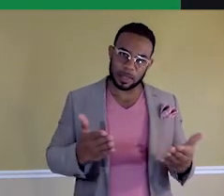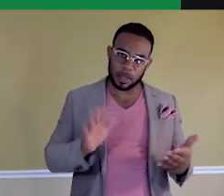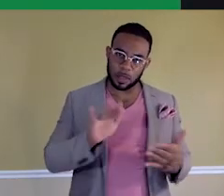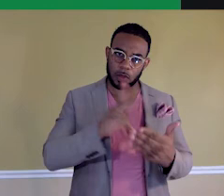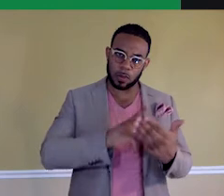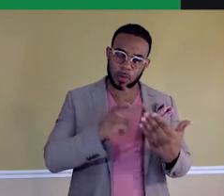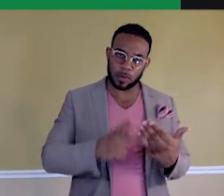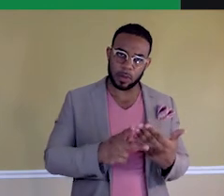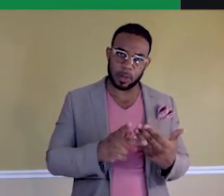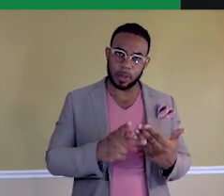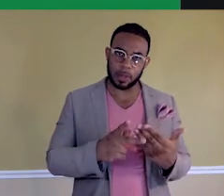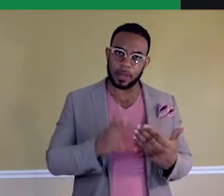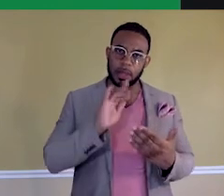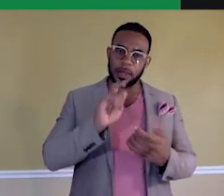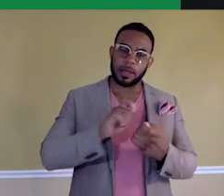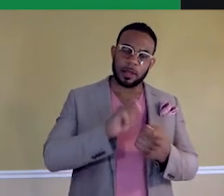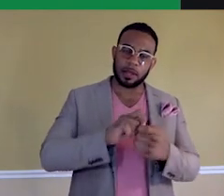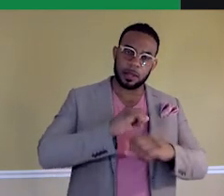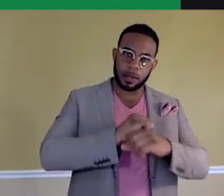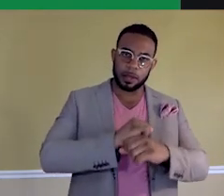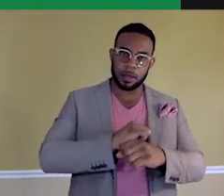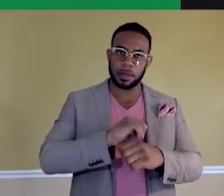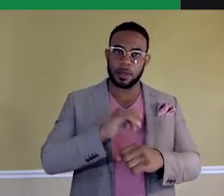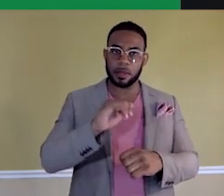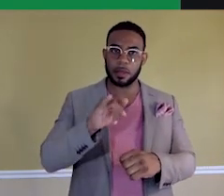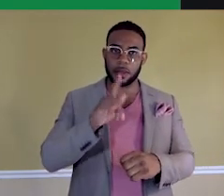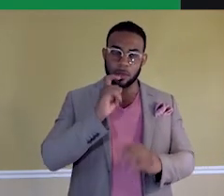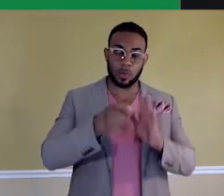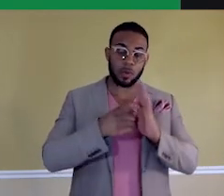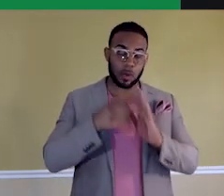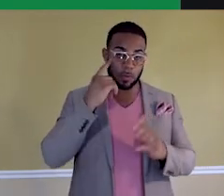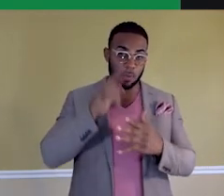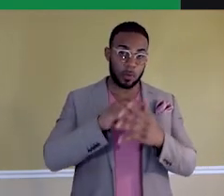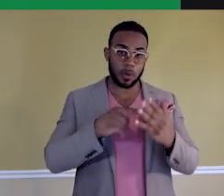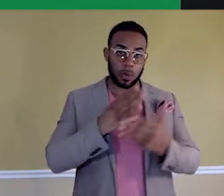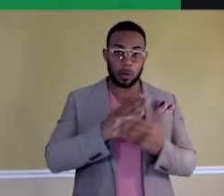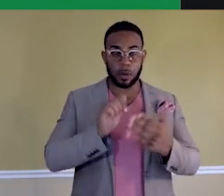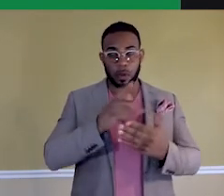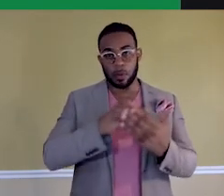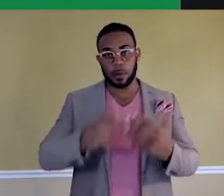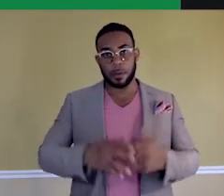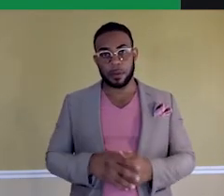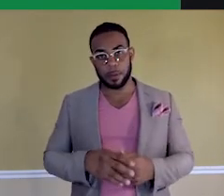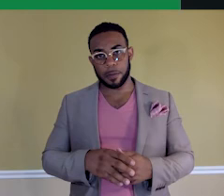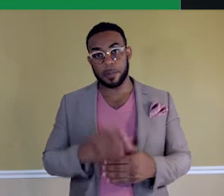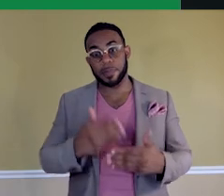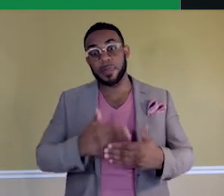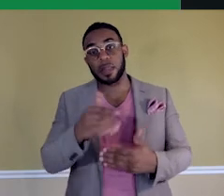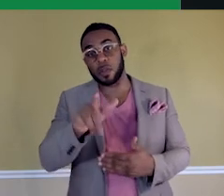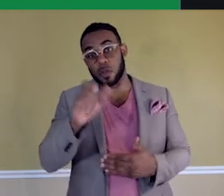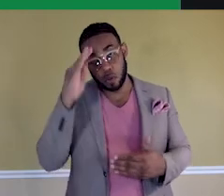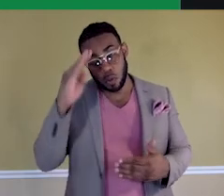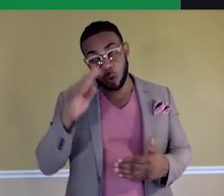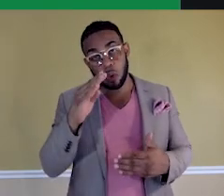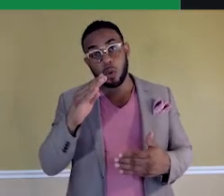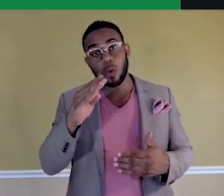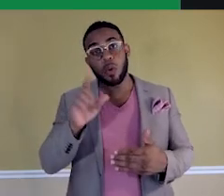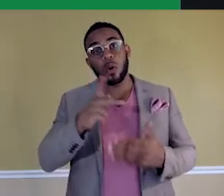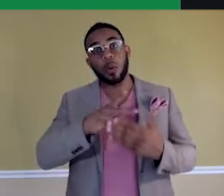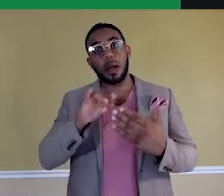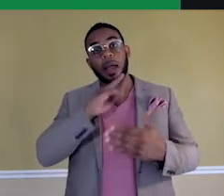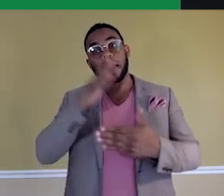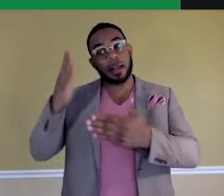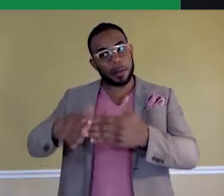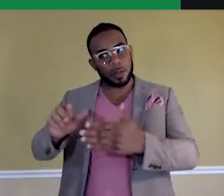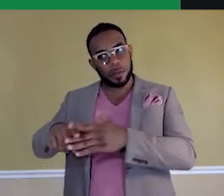your program, and the specific protection that will be required for those parts of your program. The next thing is you should not wait till your project is